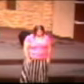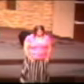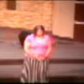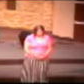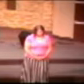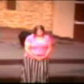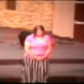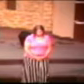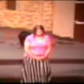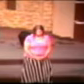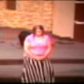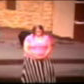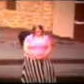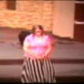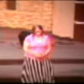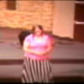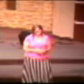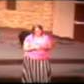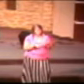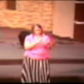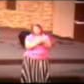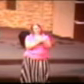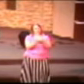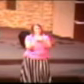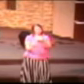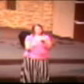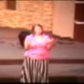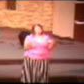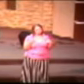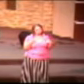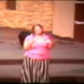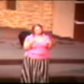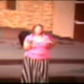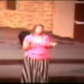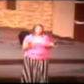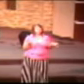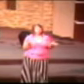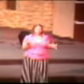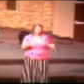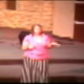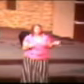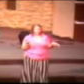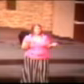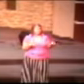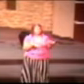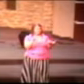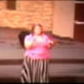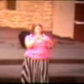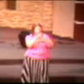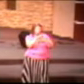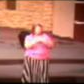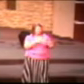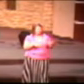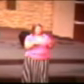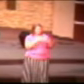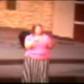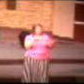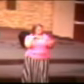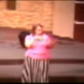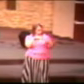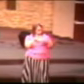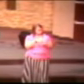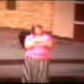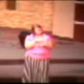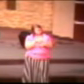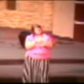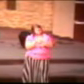So this entire week I've been trying to find a quiet place to study and it's